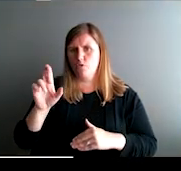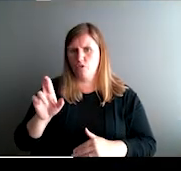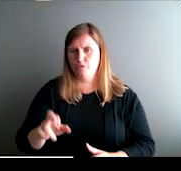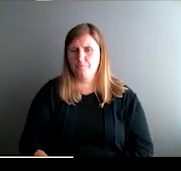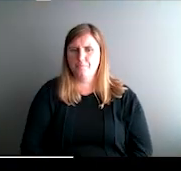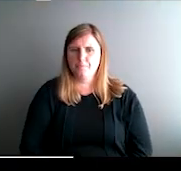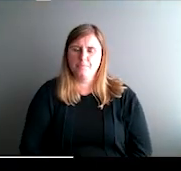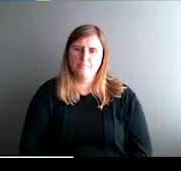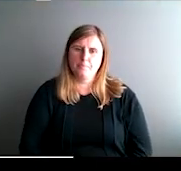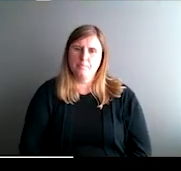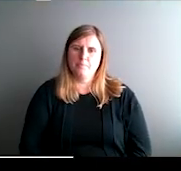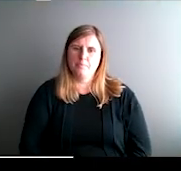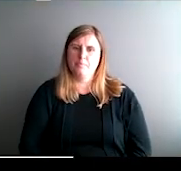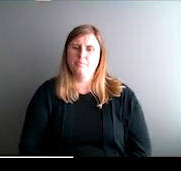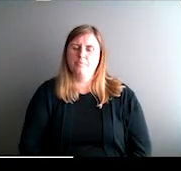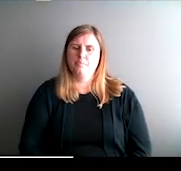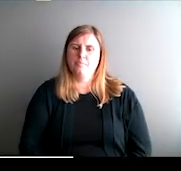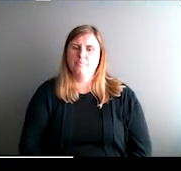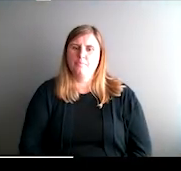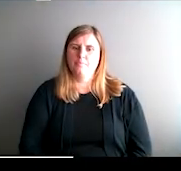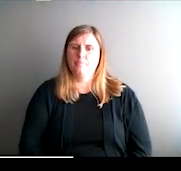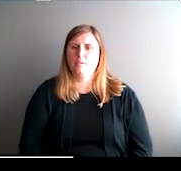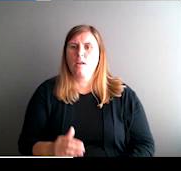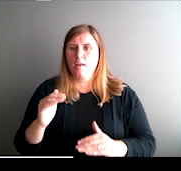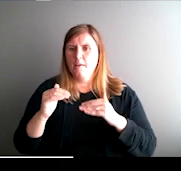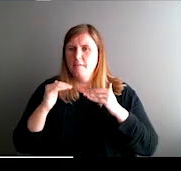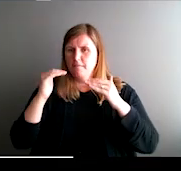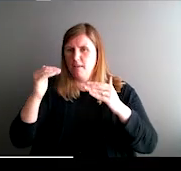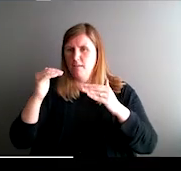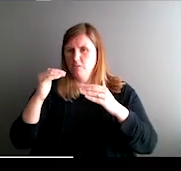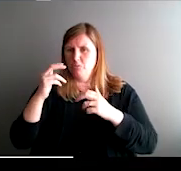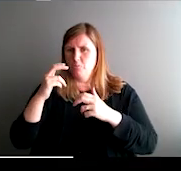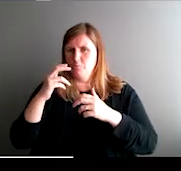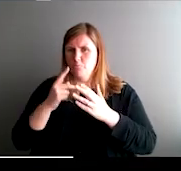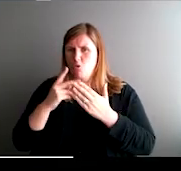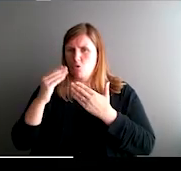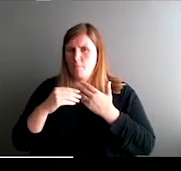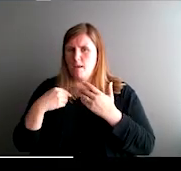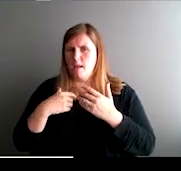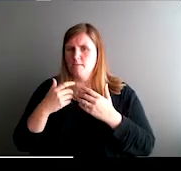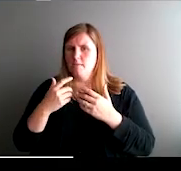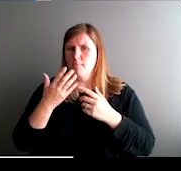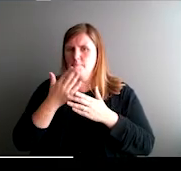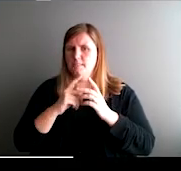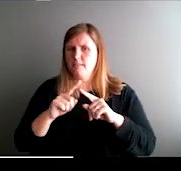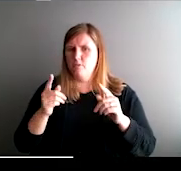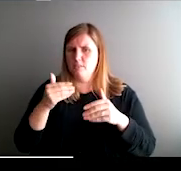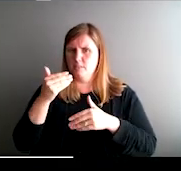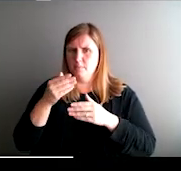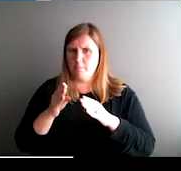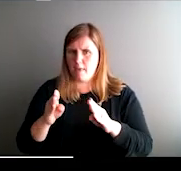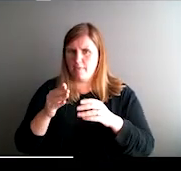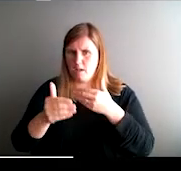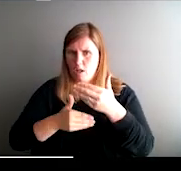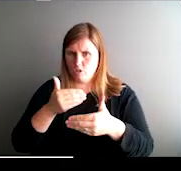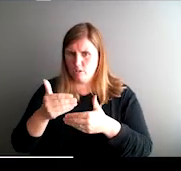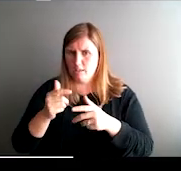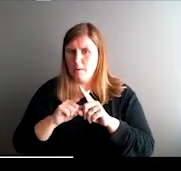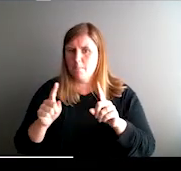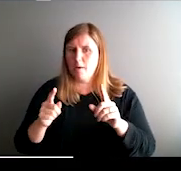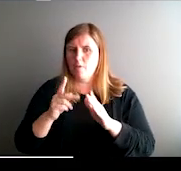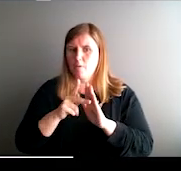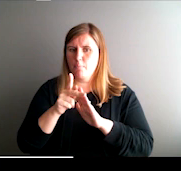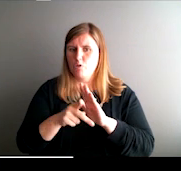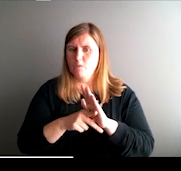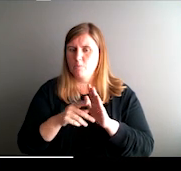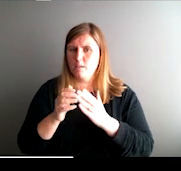Advanced programming often has some differences methodologically, but the principles that guide the instruction